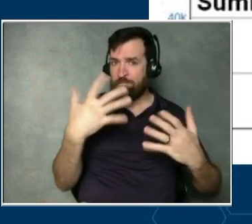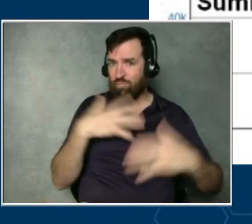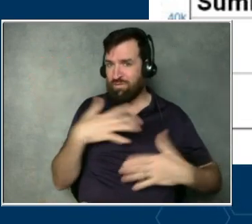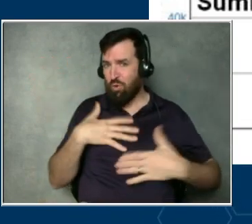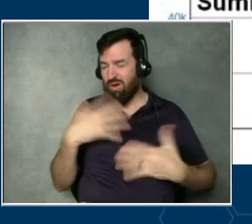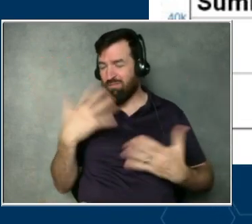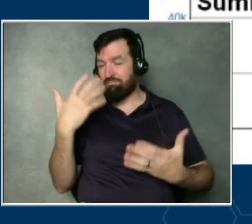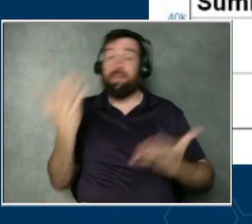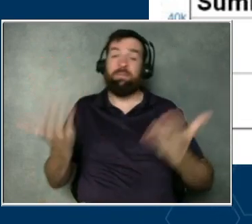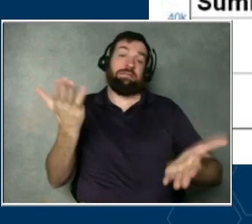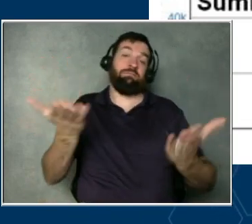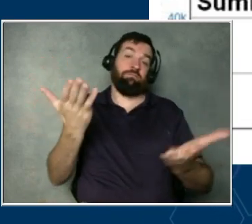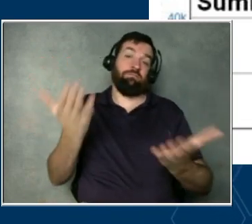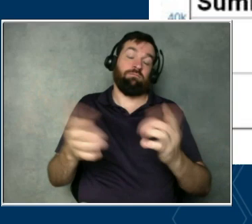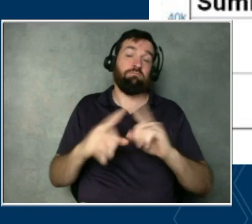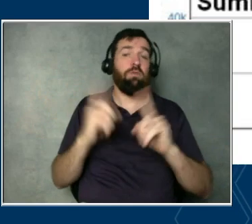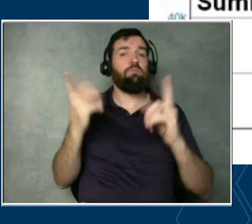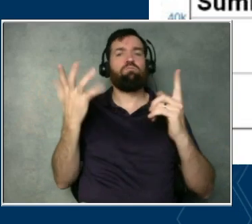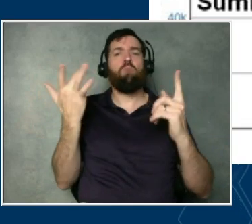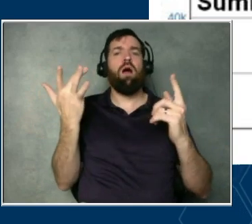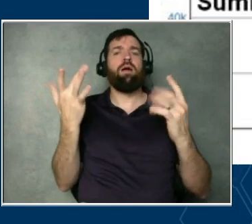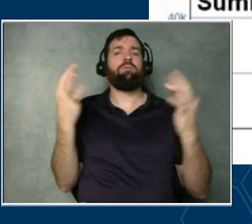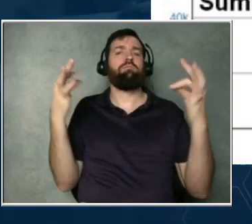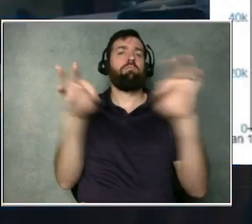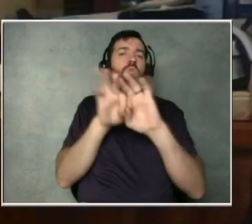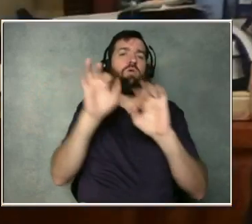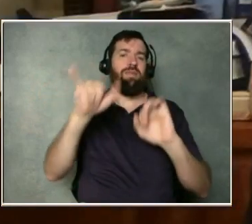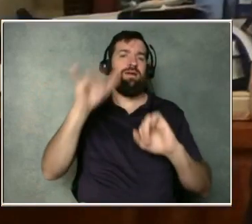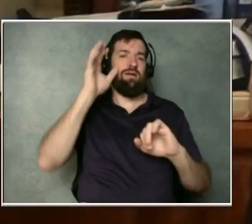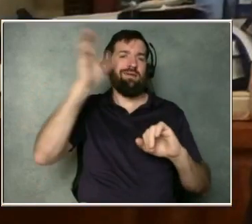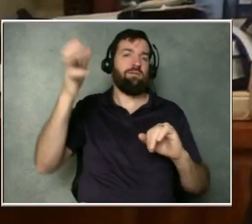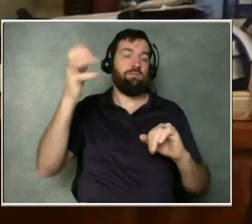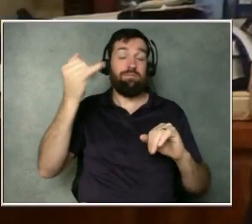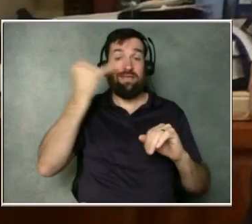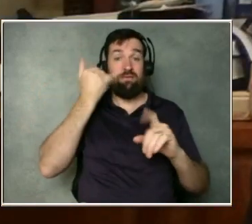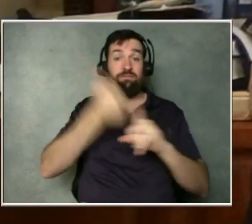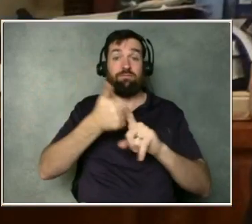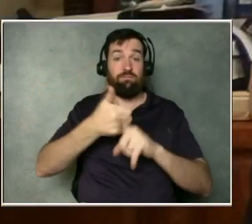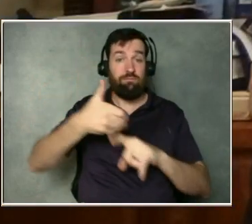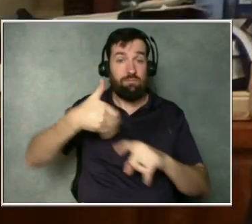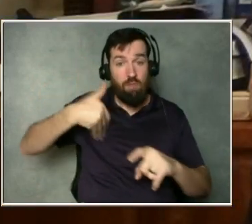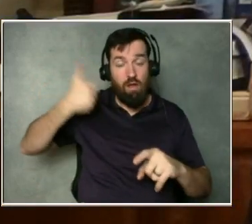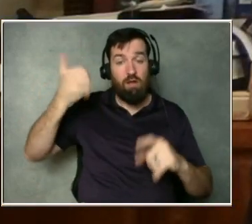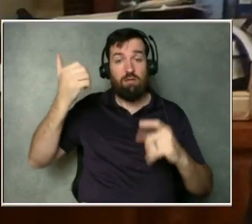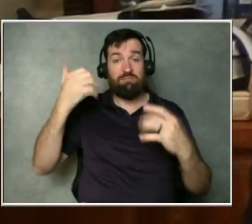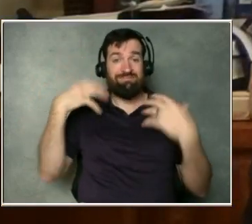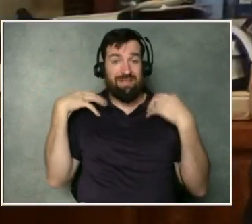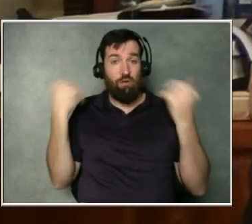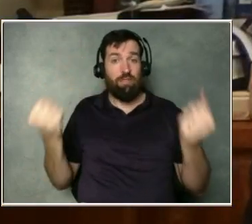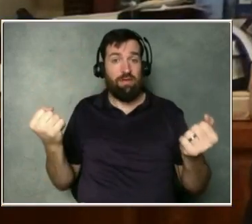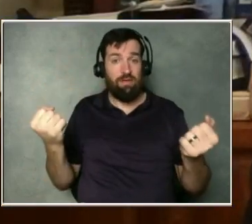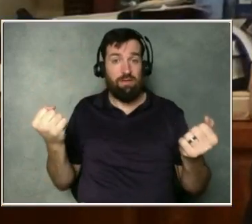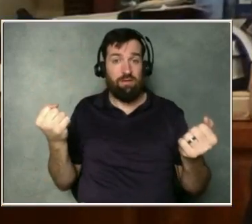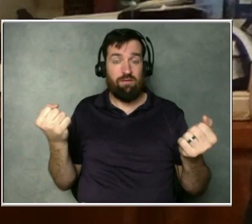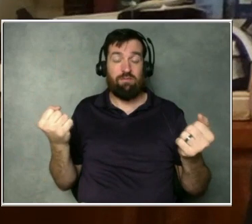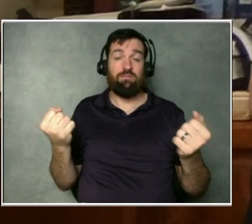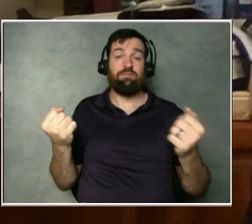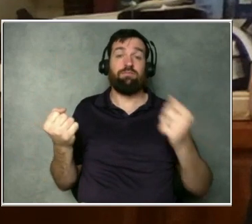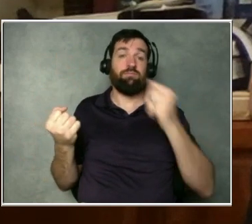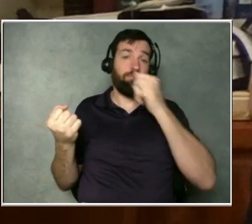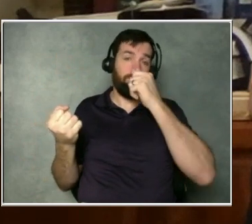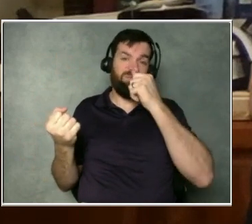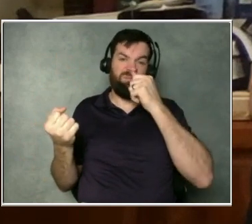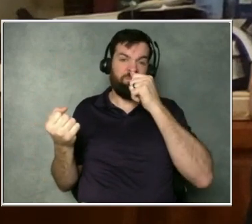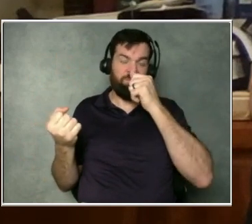But the reason it's important as a concept is if you're young and healthy, getting a dose of